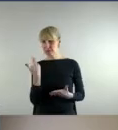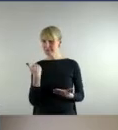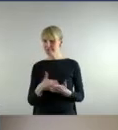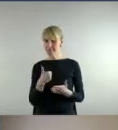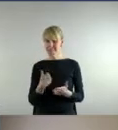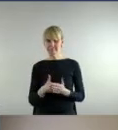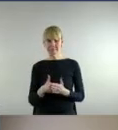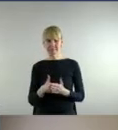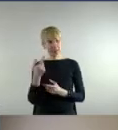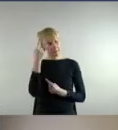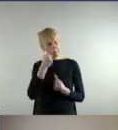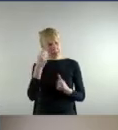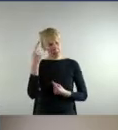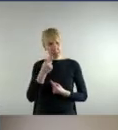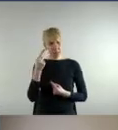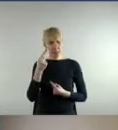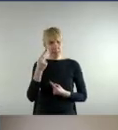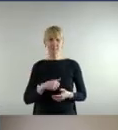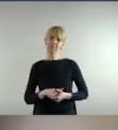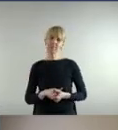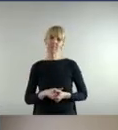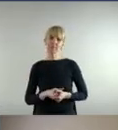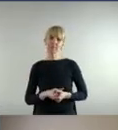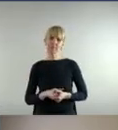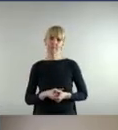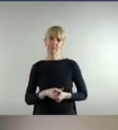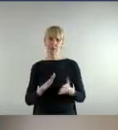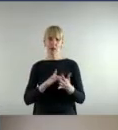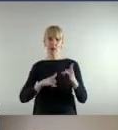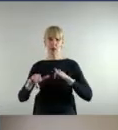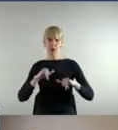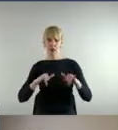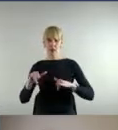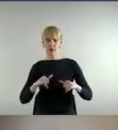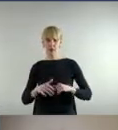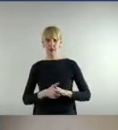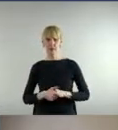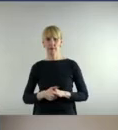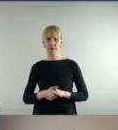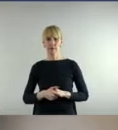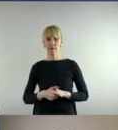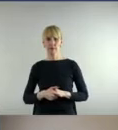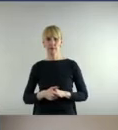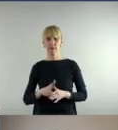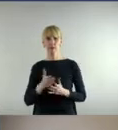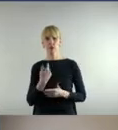citizens follow the authorities, and I think it's that they trust the